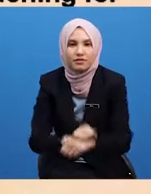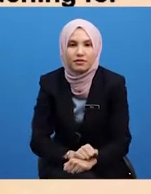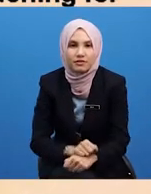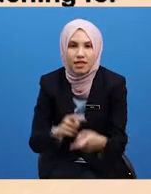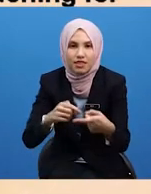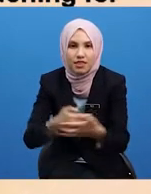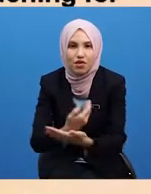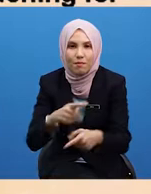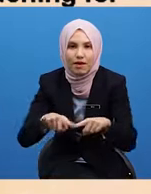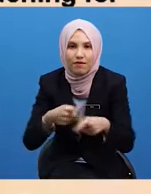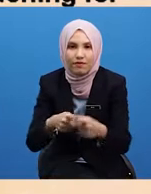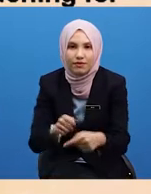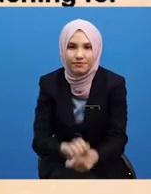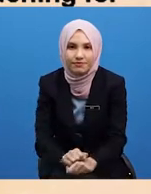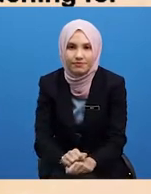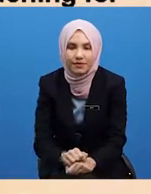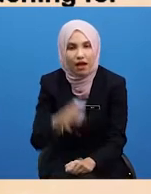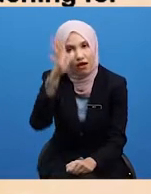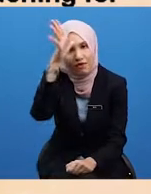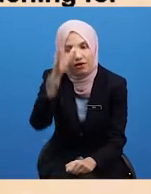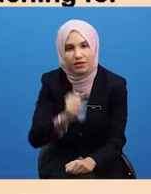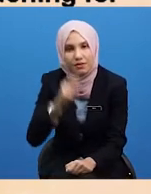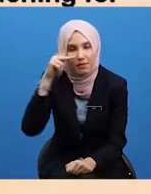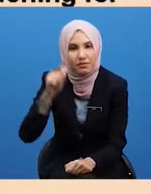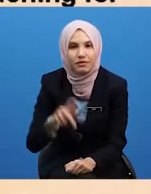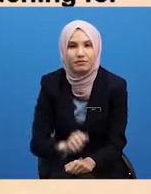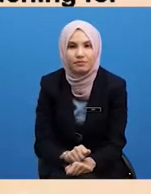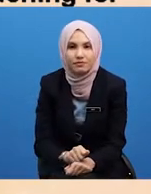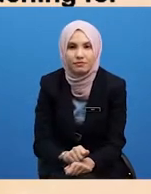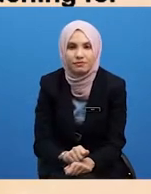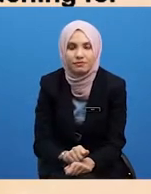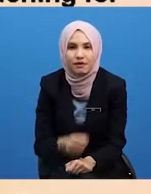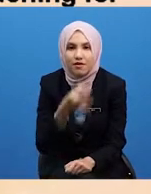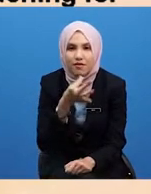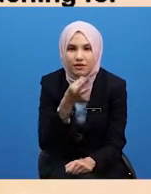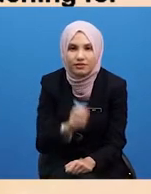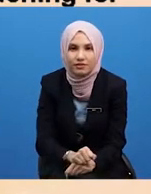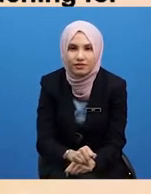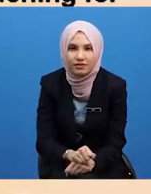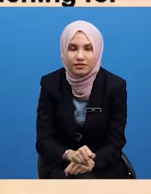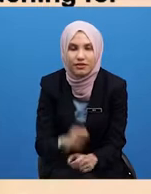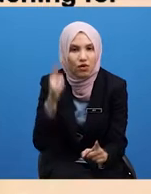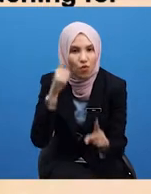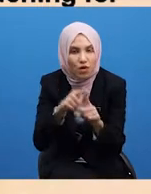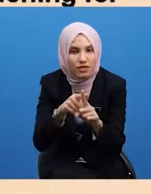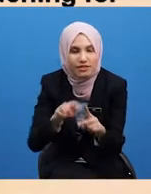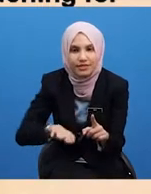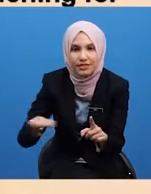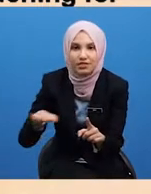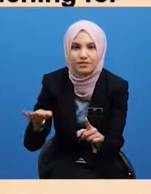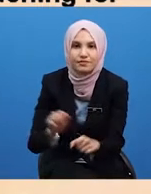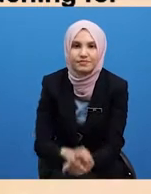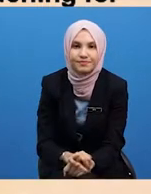friend. As father, Pa could have been fair in his treatment towards his children.